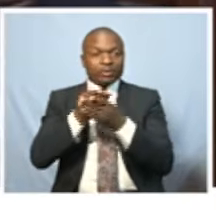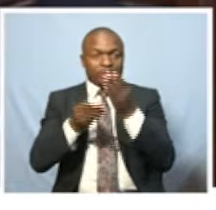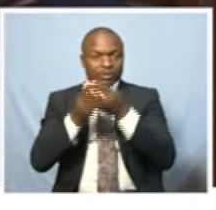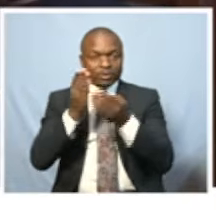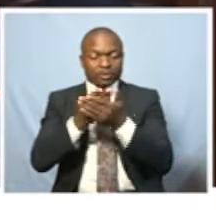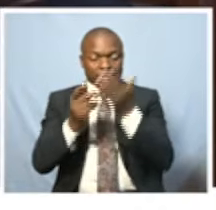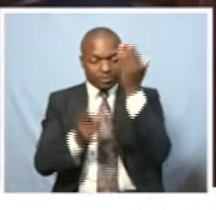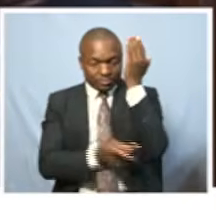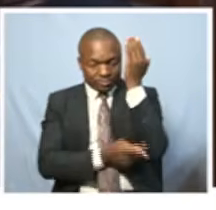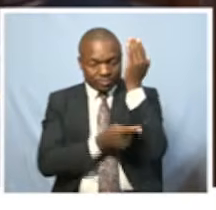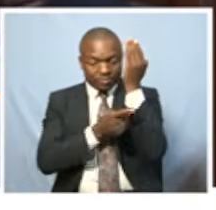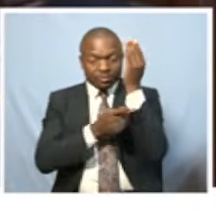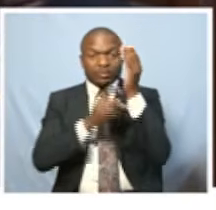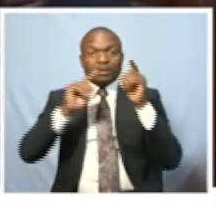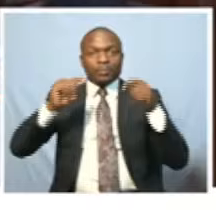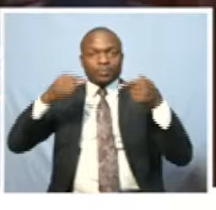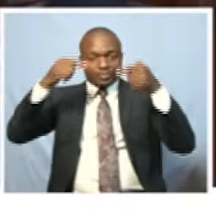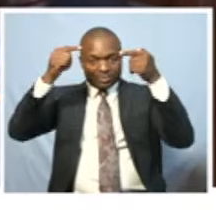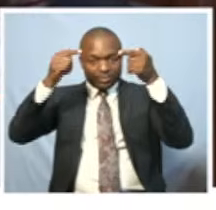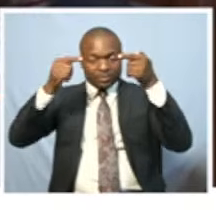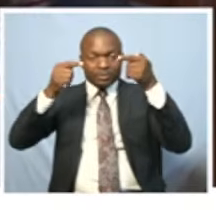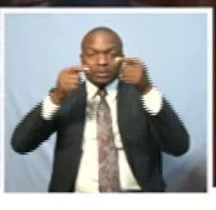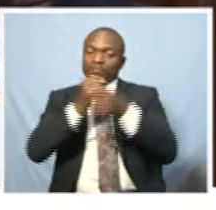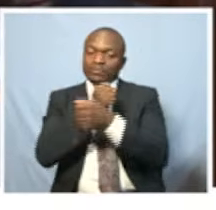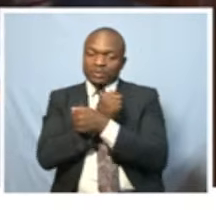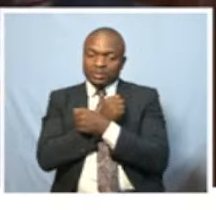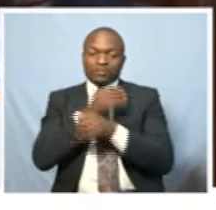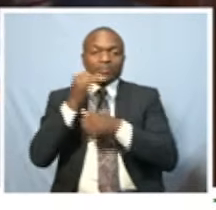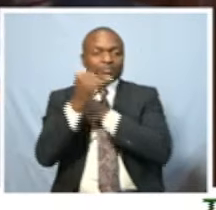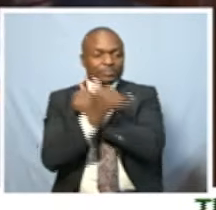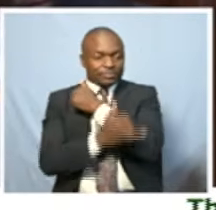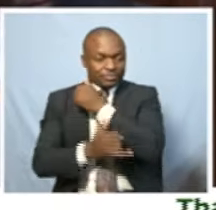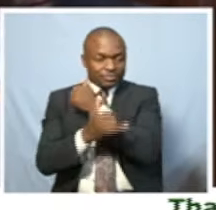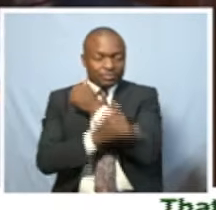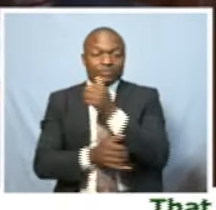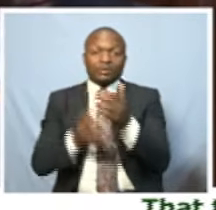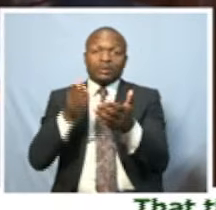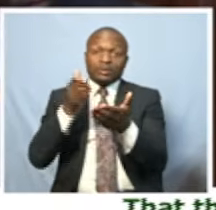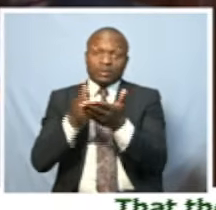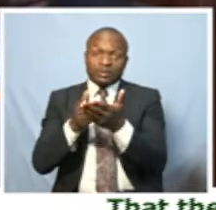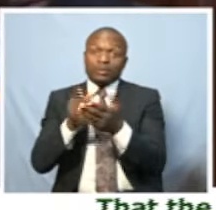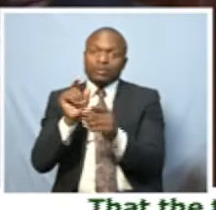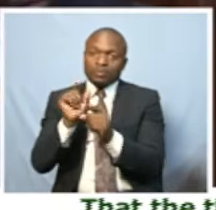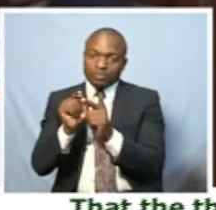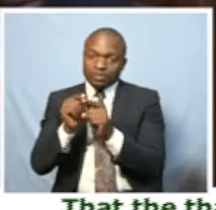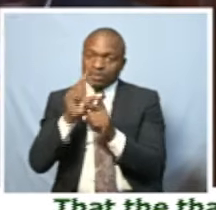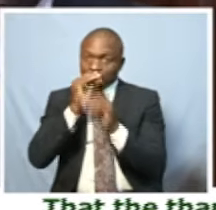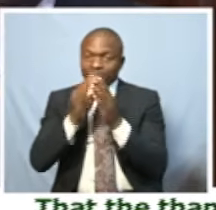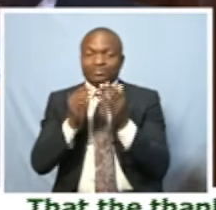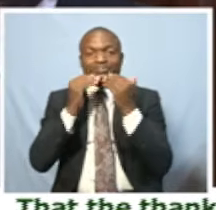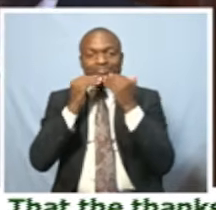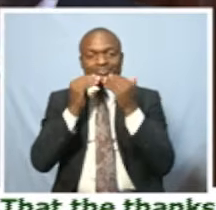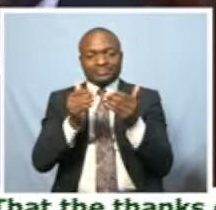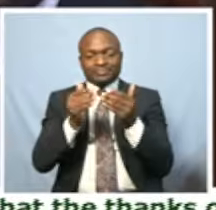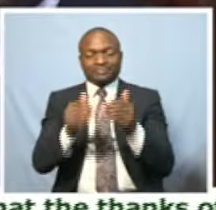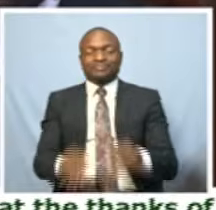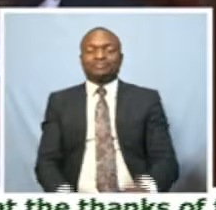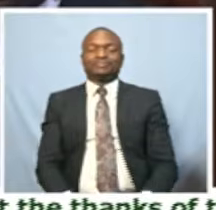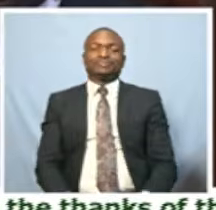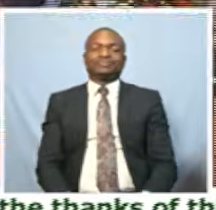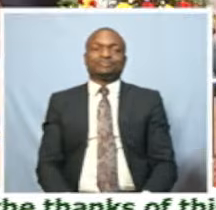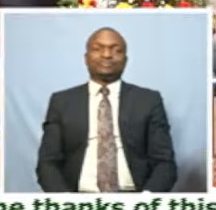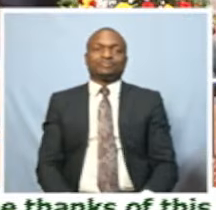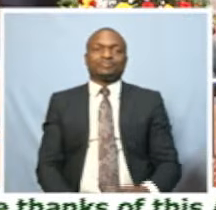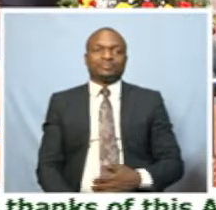the development and prosperity of our beloved country. With these remarks, Mr. Speaker, I beg to move.